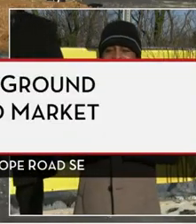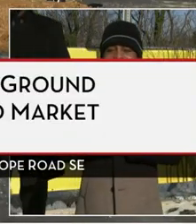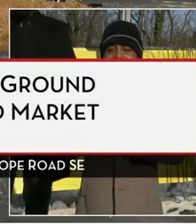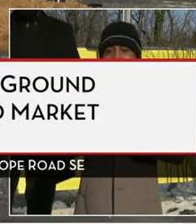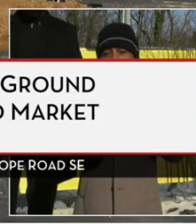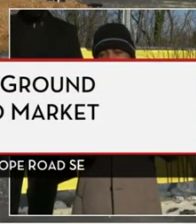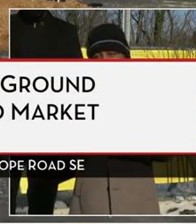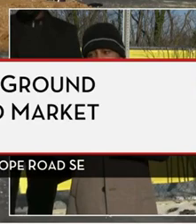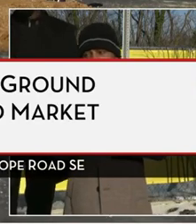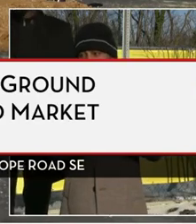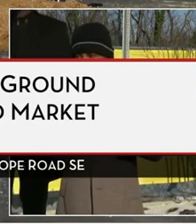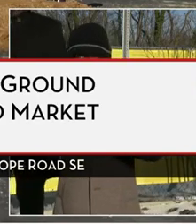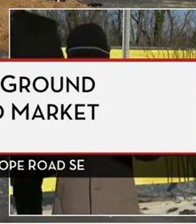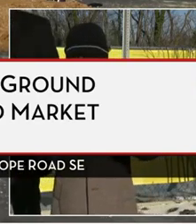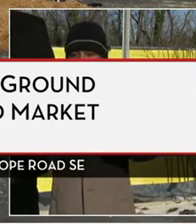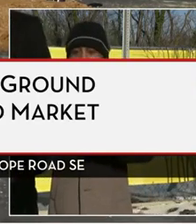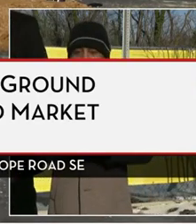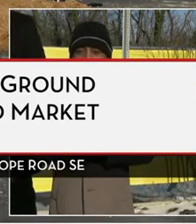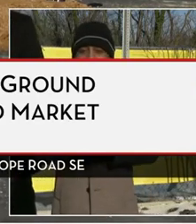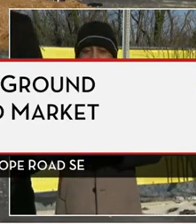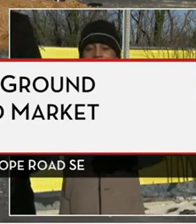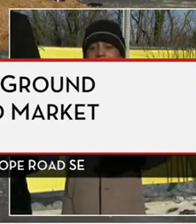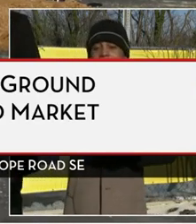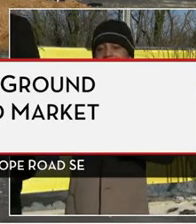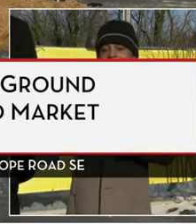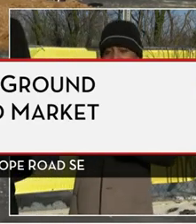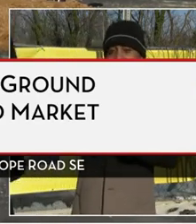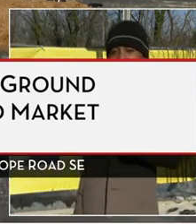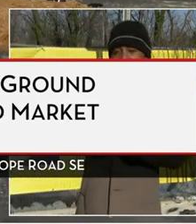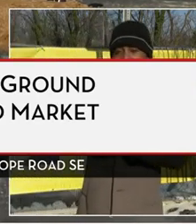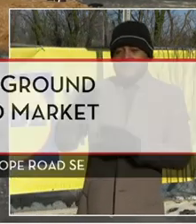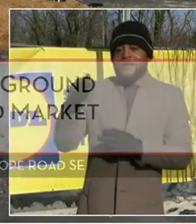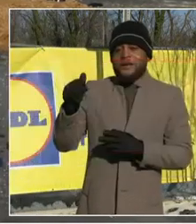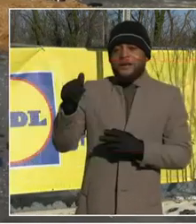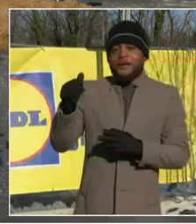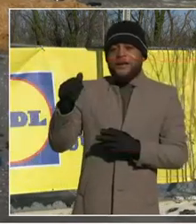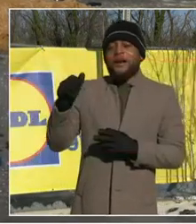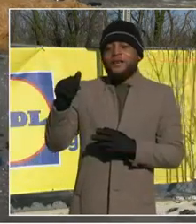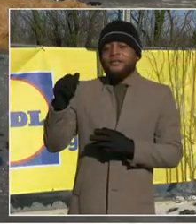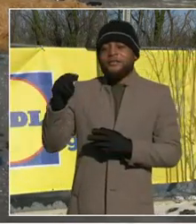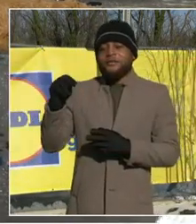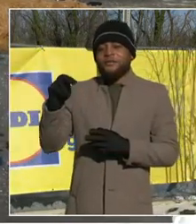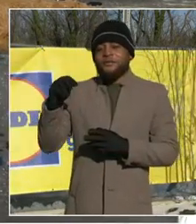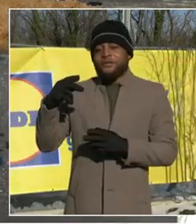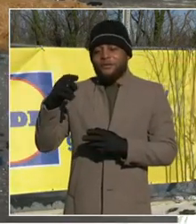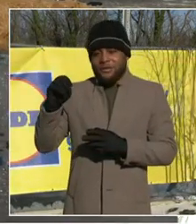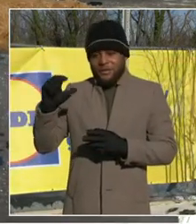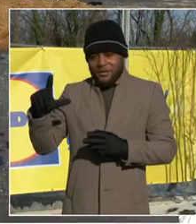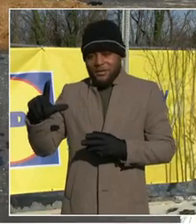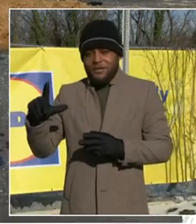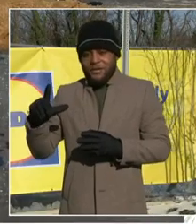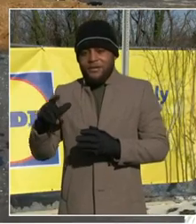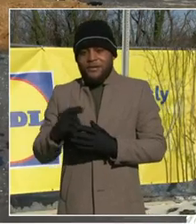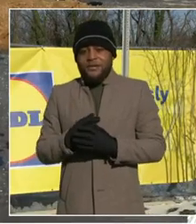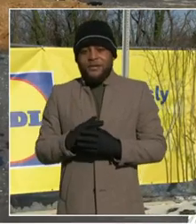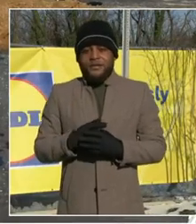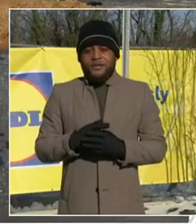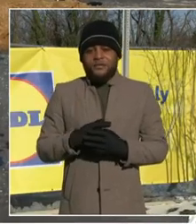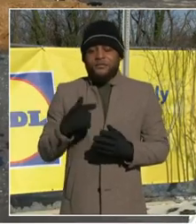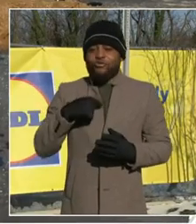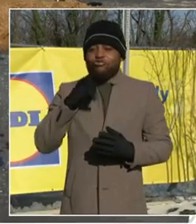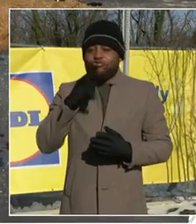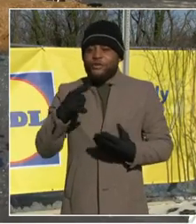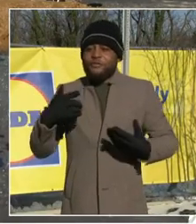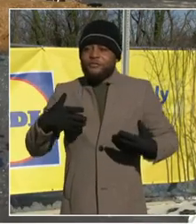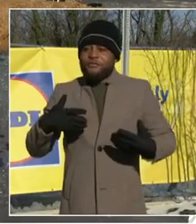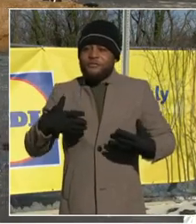My name is Carrie Thornhill, and I want to welcome you to this exciting occasion, the groundbreaking for the